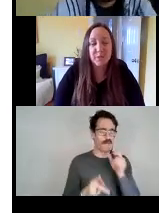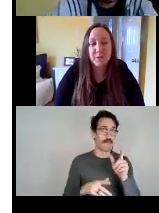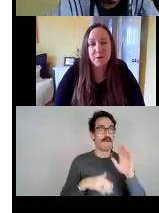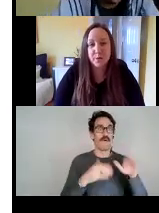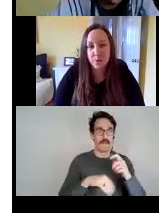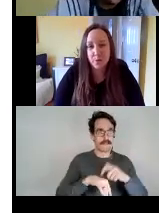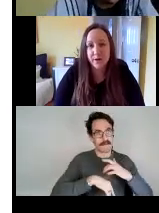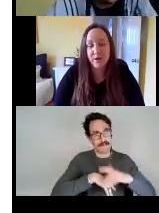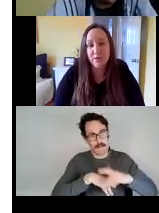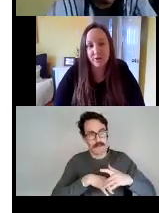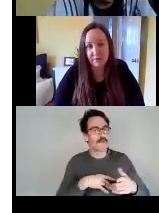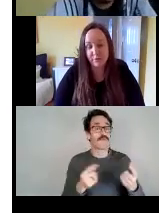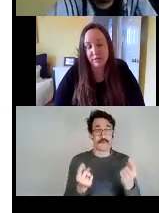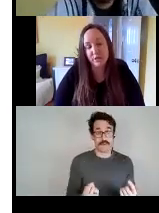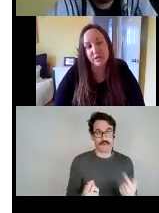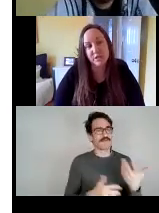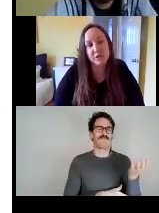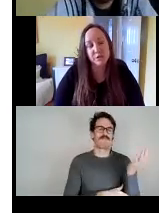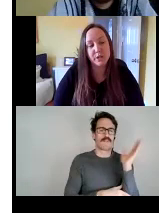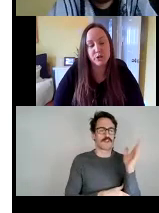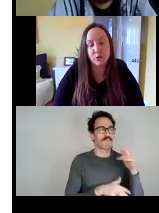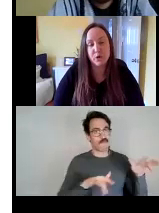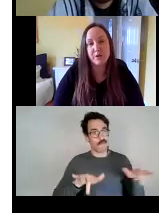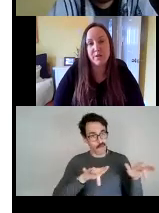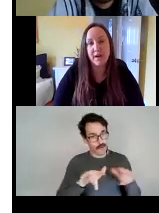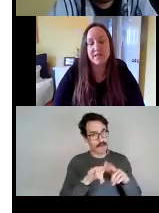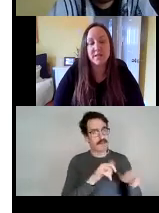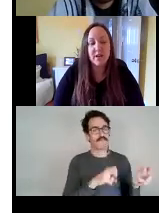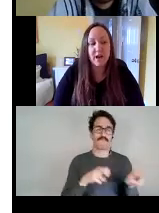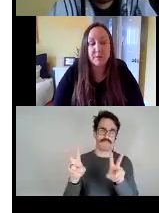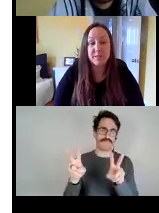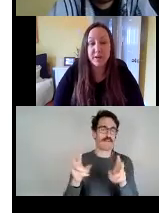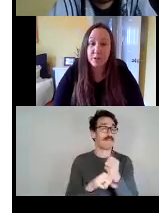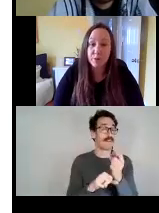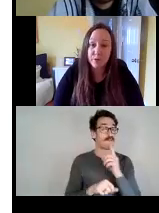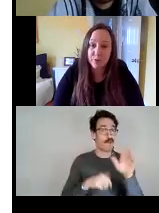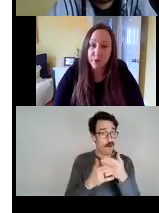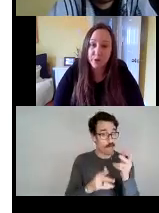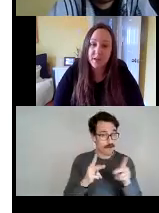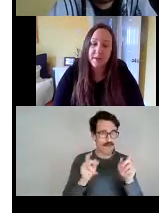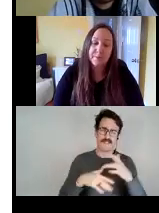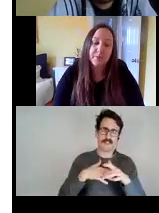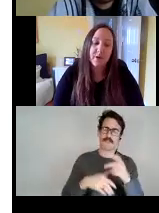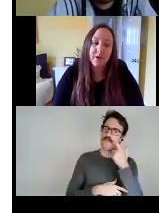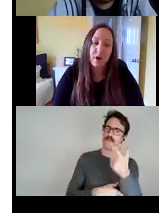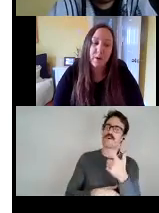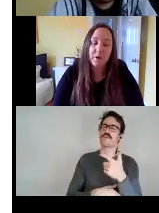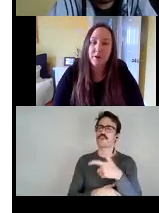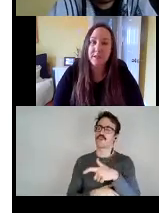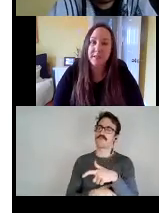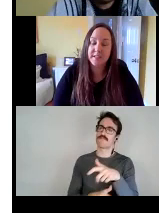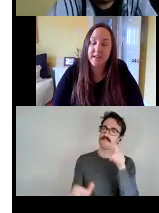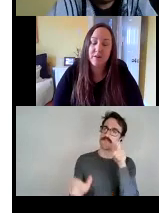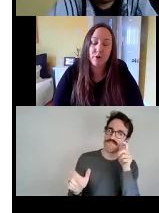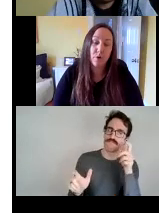And so we want to record all of our information to ensure that it's available for folks. Our